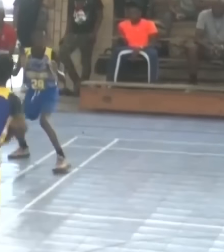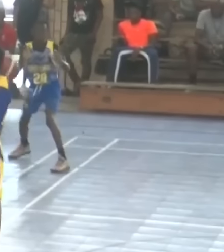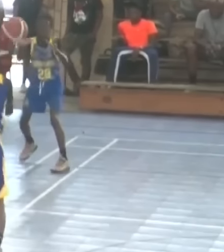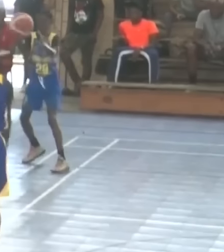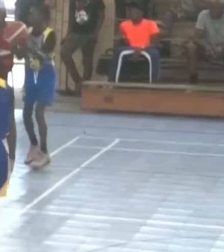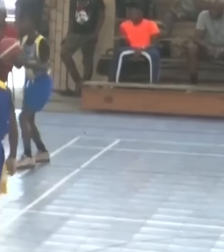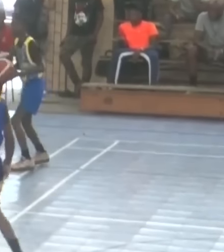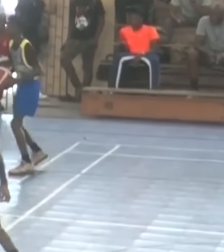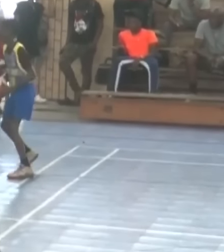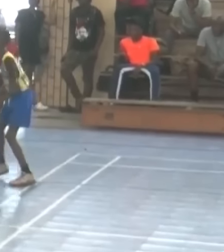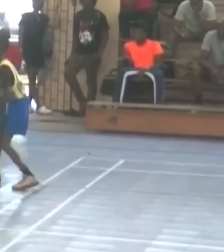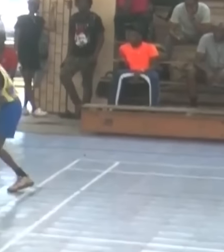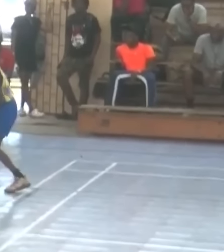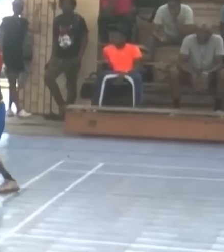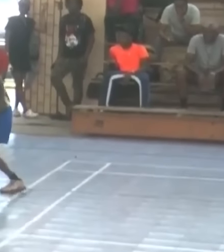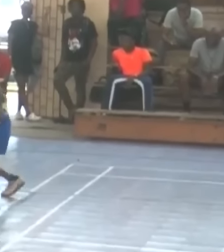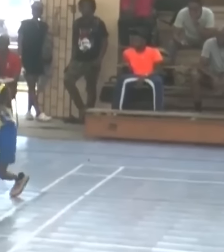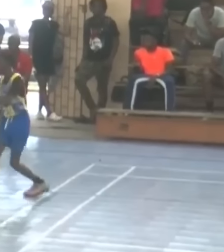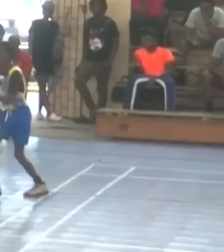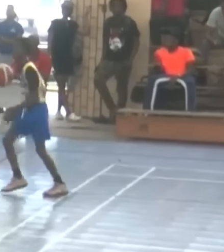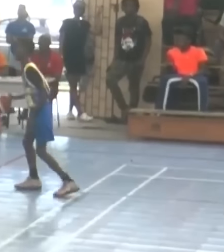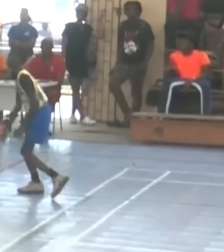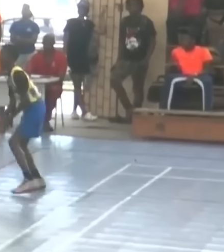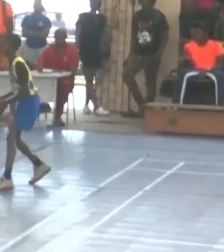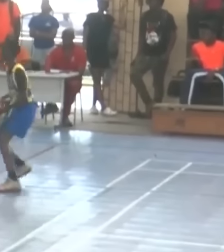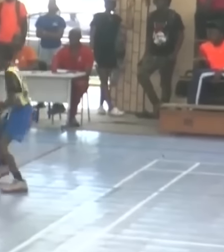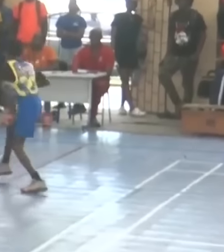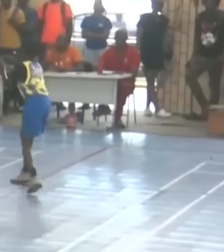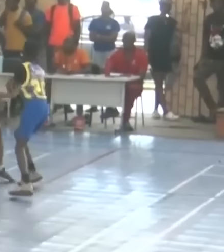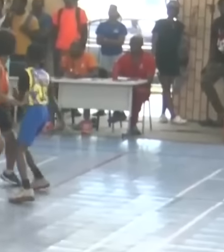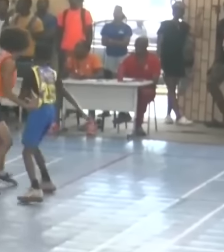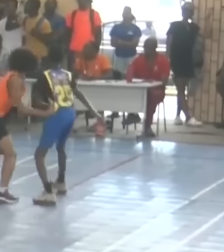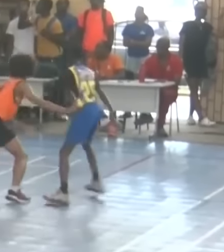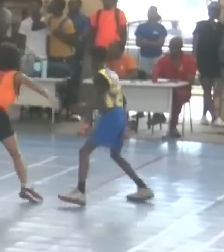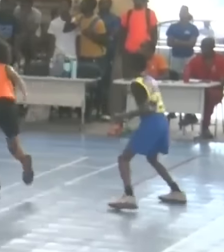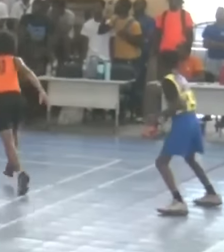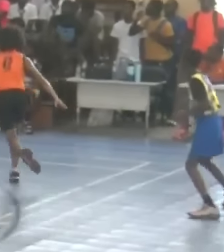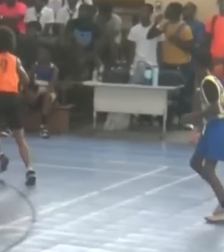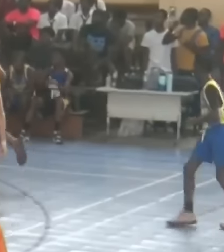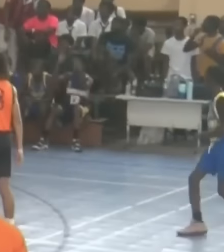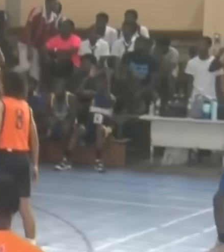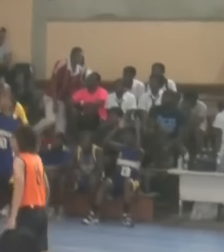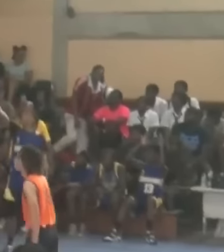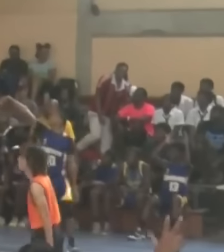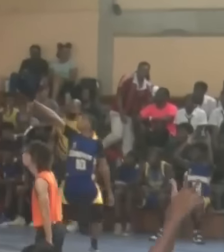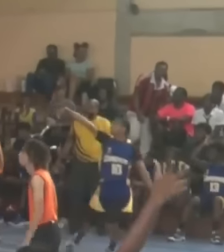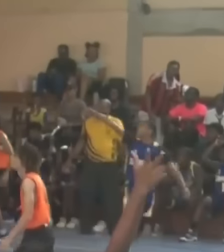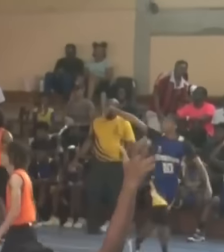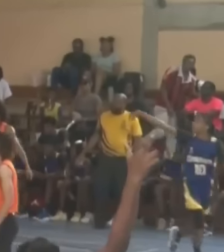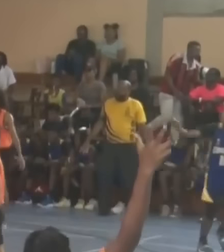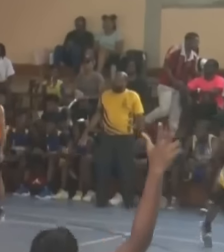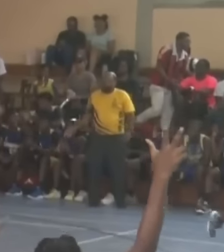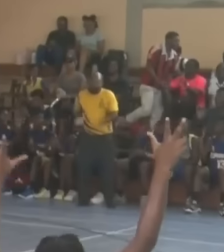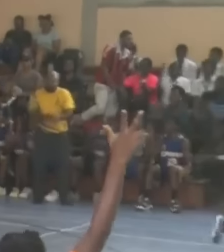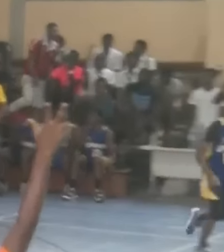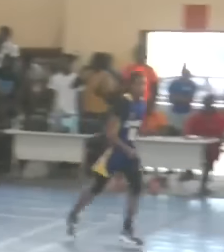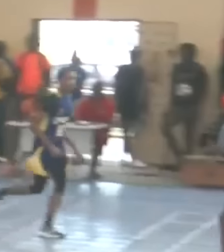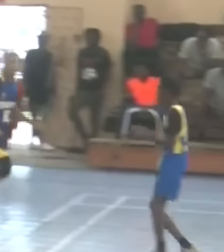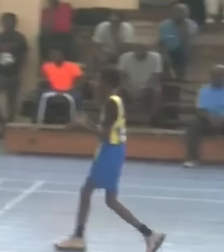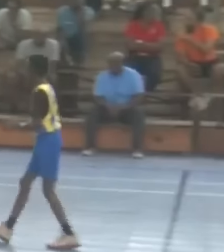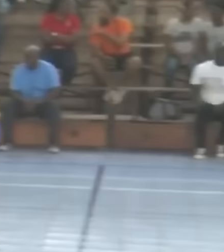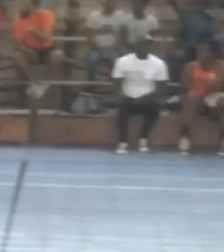Barbados Community College in orange hosting Combermere. The boys from Waterford in rhythm. Gabriel Douth for 3.